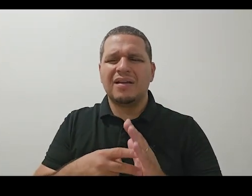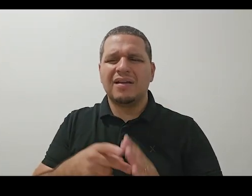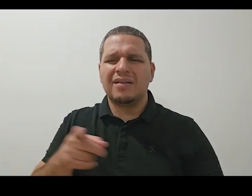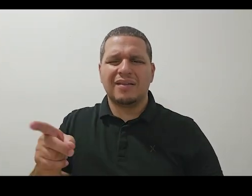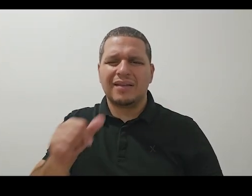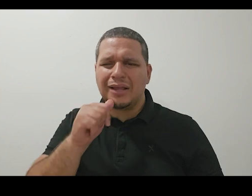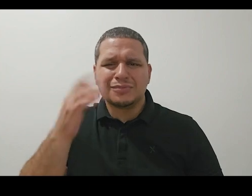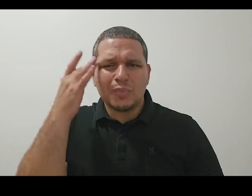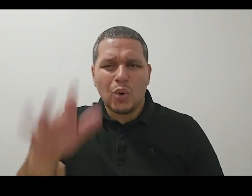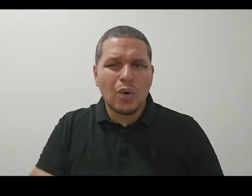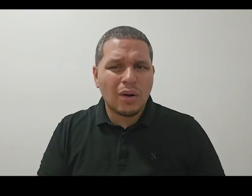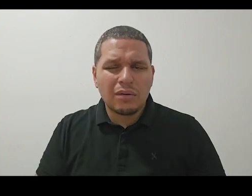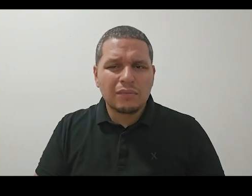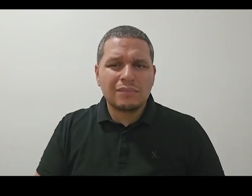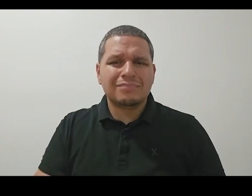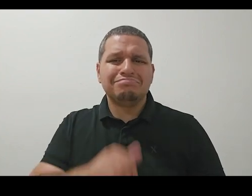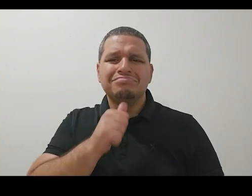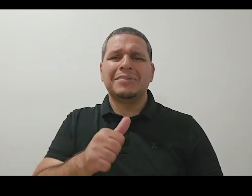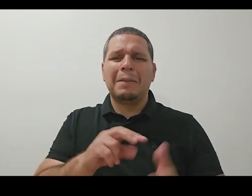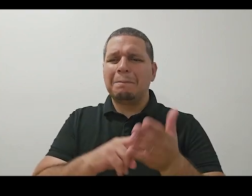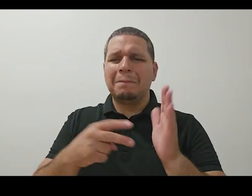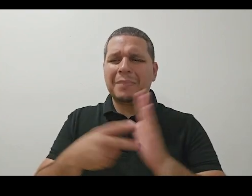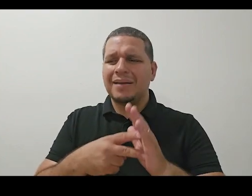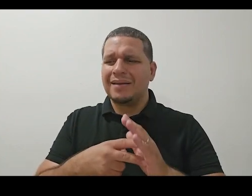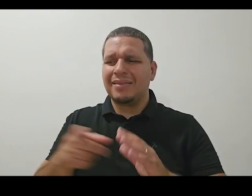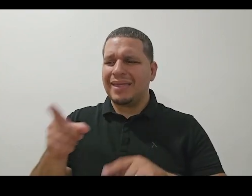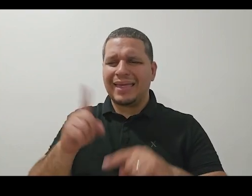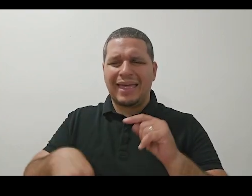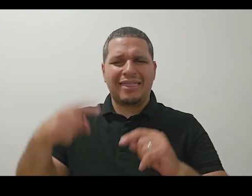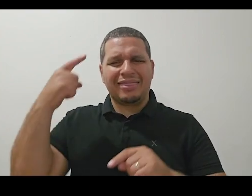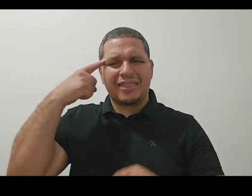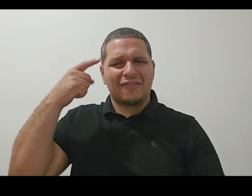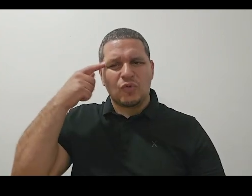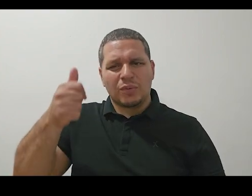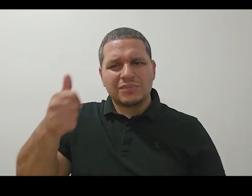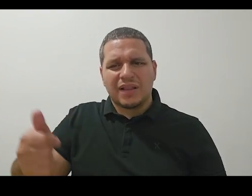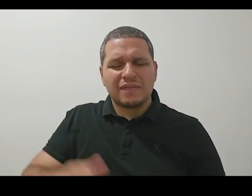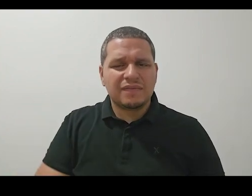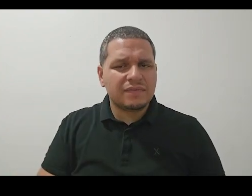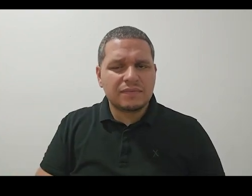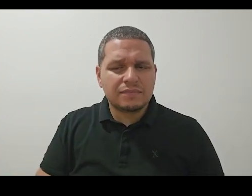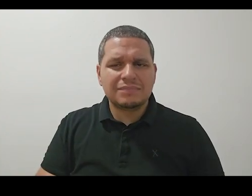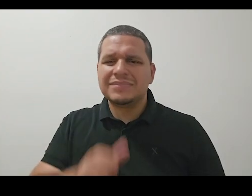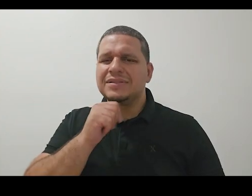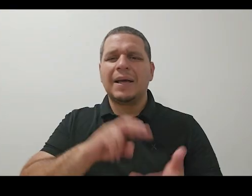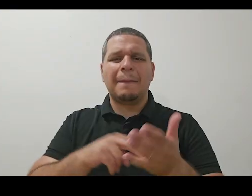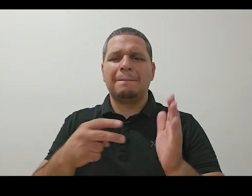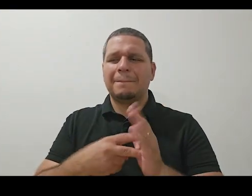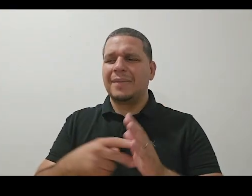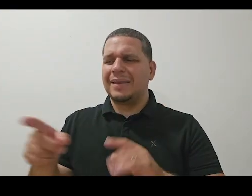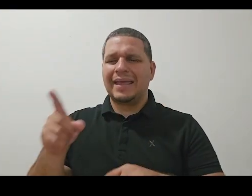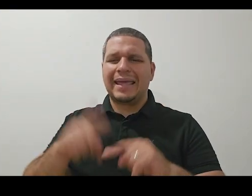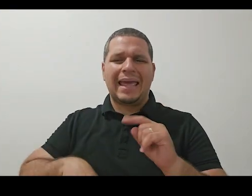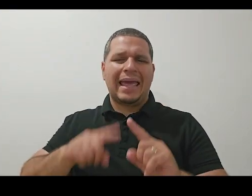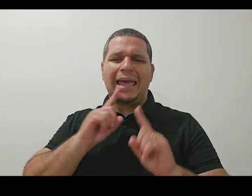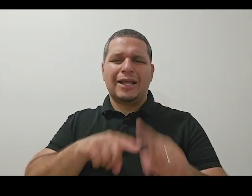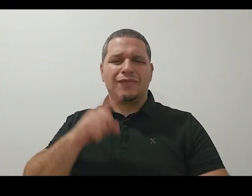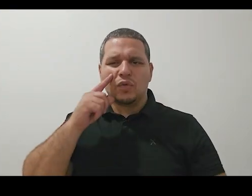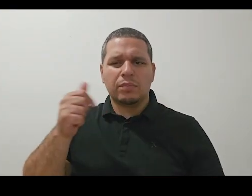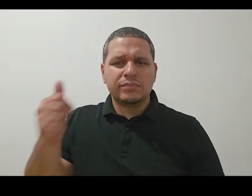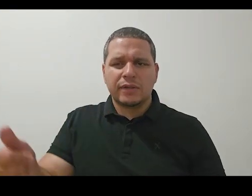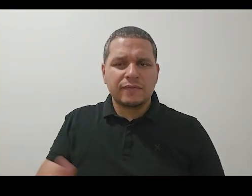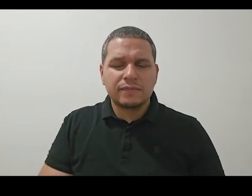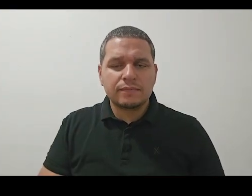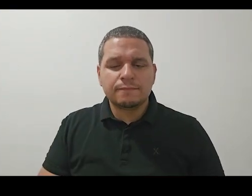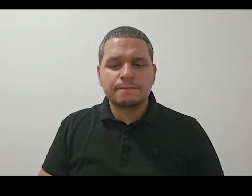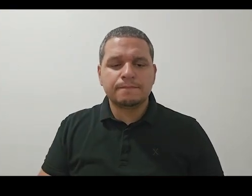they're not smart. It doesn't mean that they can't think for themselves. it doesn't mean that they can answer for themselves.